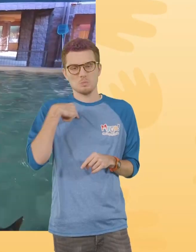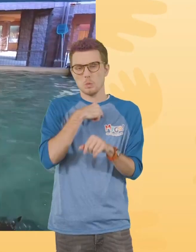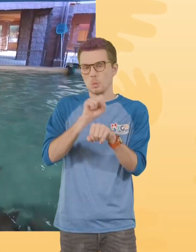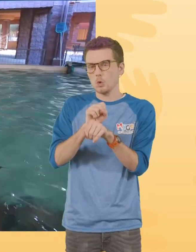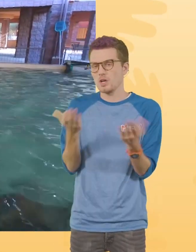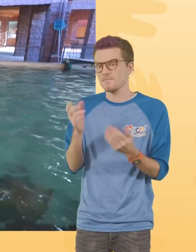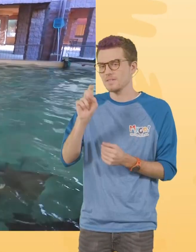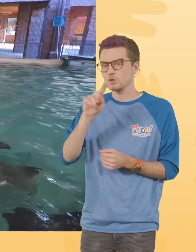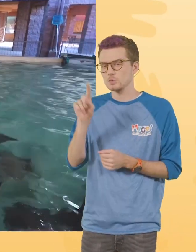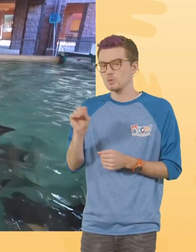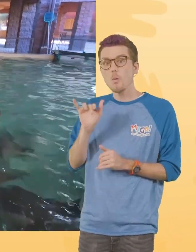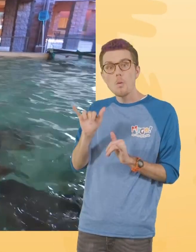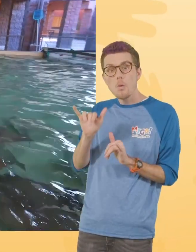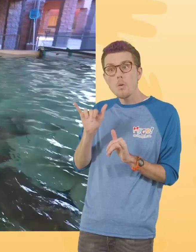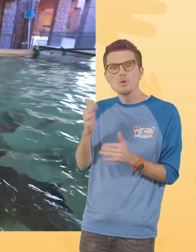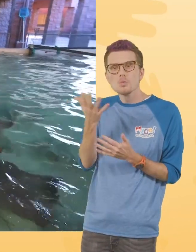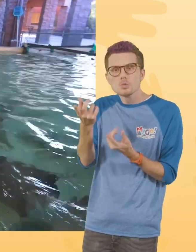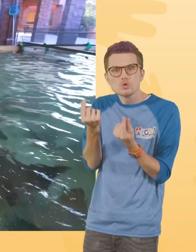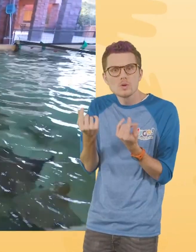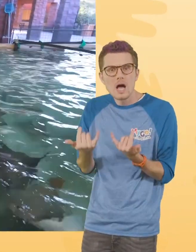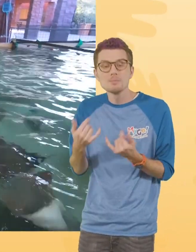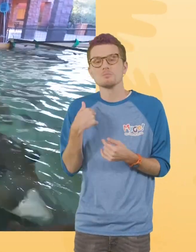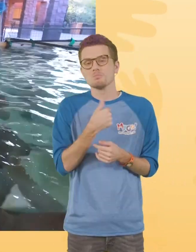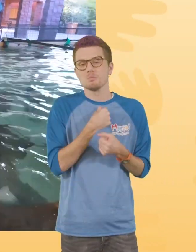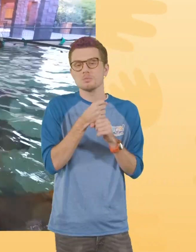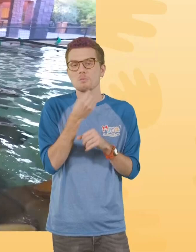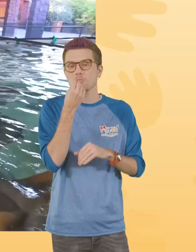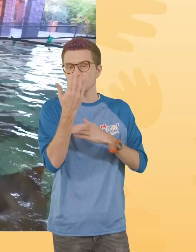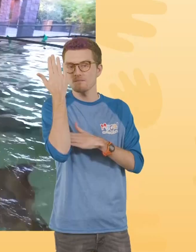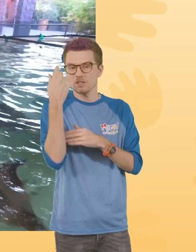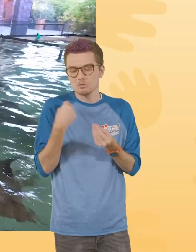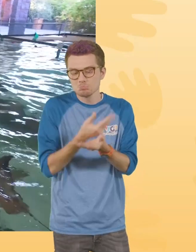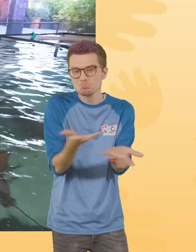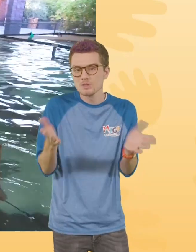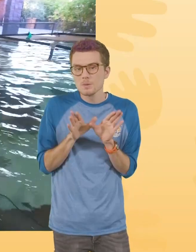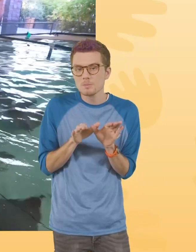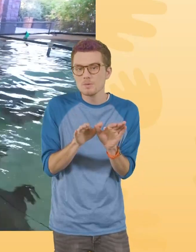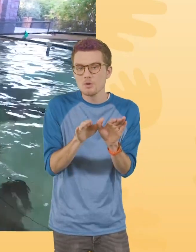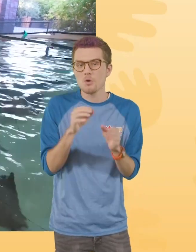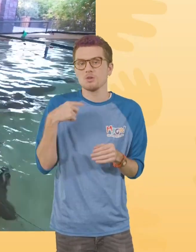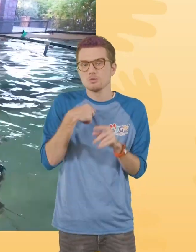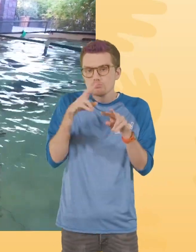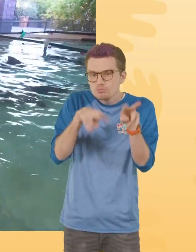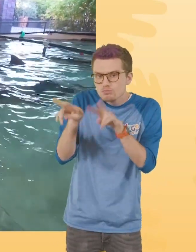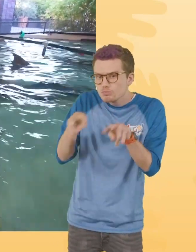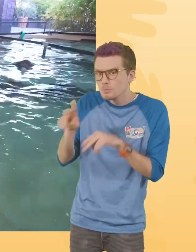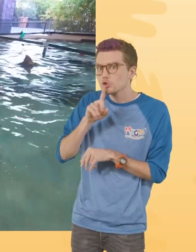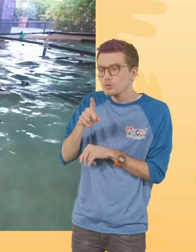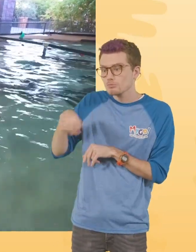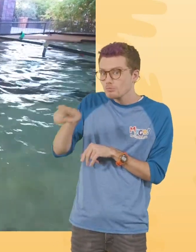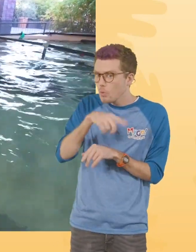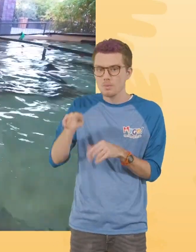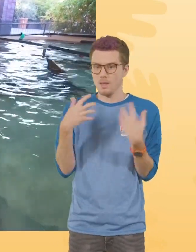Woohoo. So what are you doing right now? So right now we're giving breakfast to our stingrays and we're checking them to make sure everybody's healthy